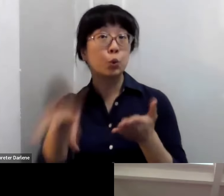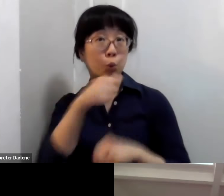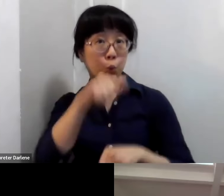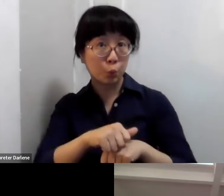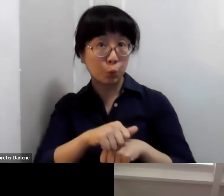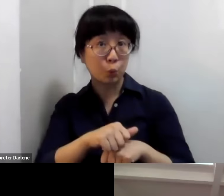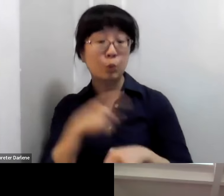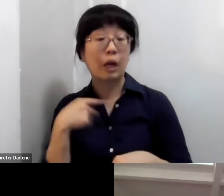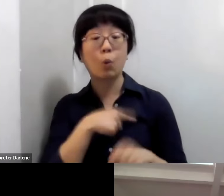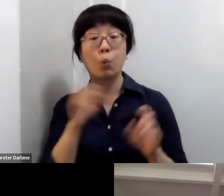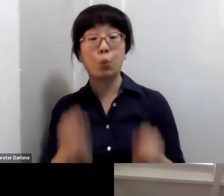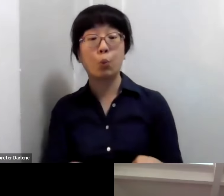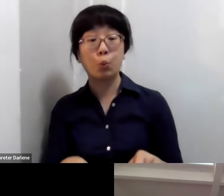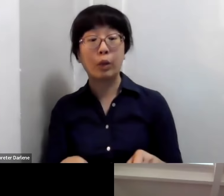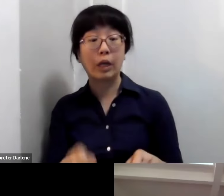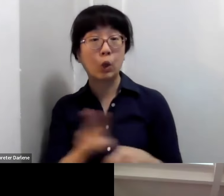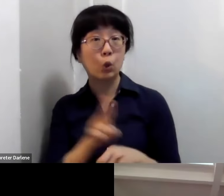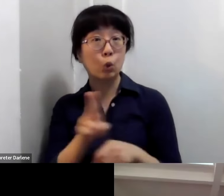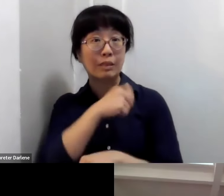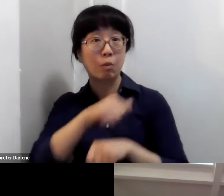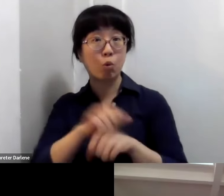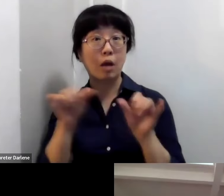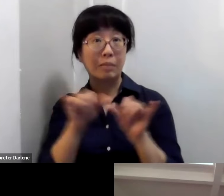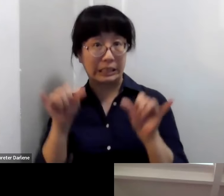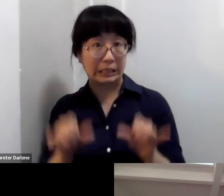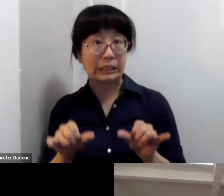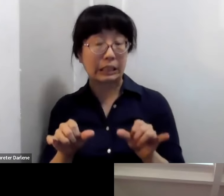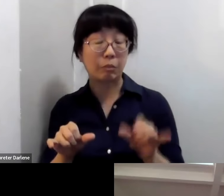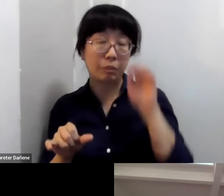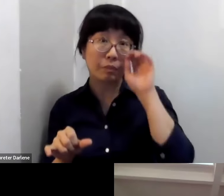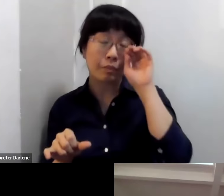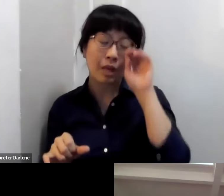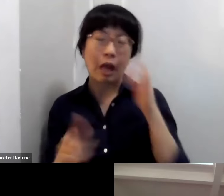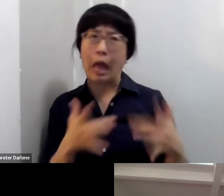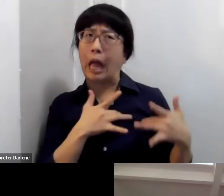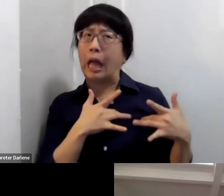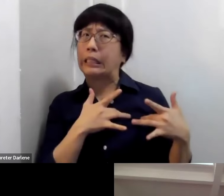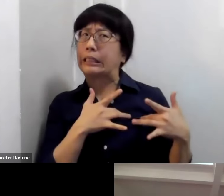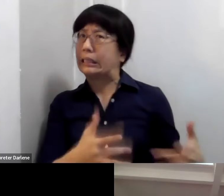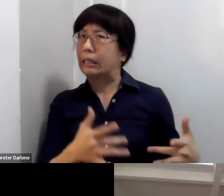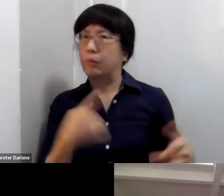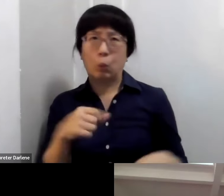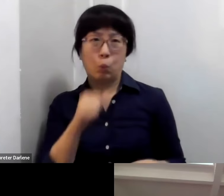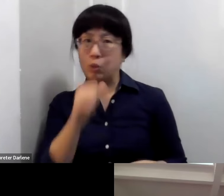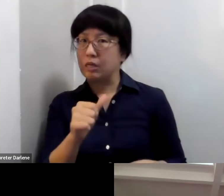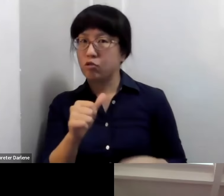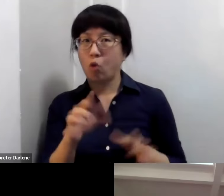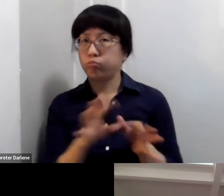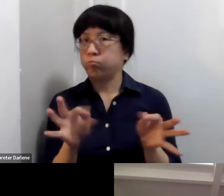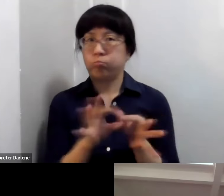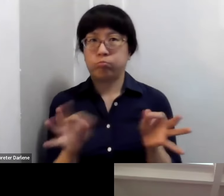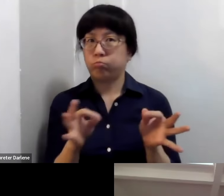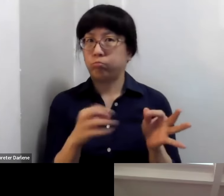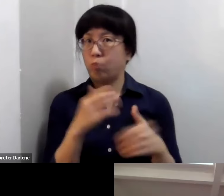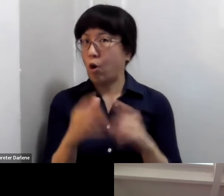back through our appointment system that the student saw us. Typically, we don't share progress unless that's okay with